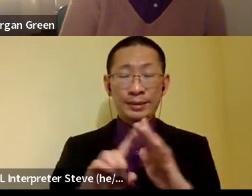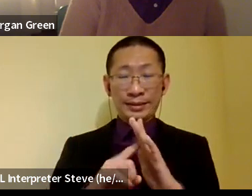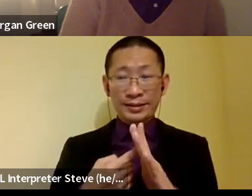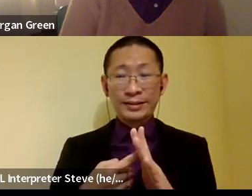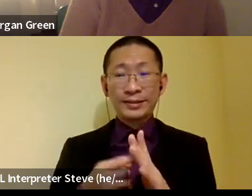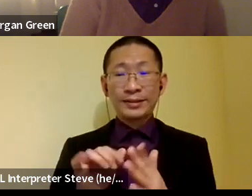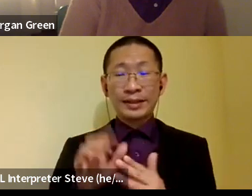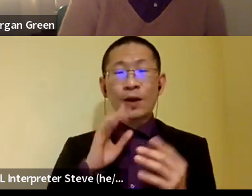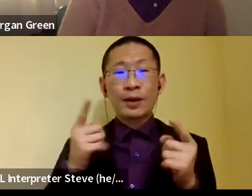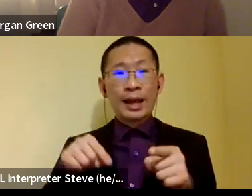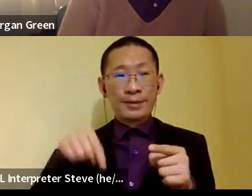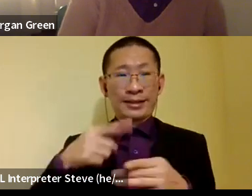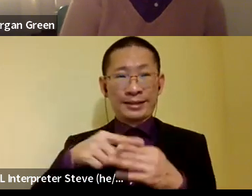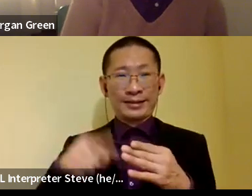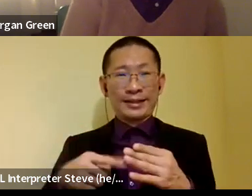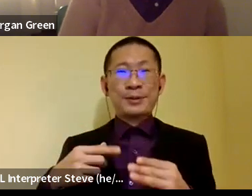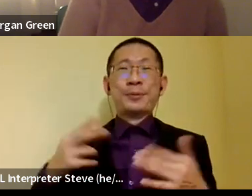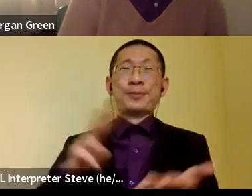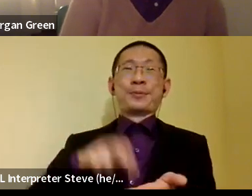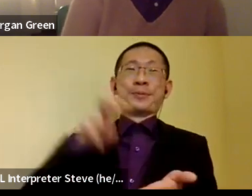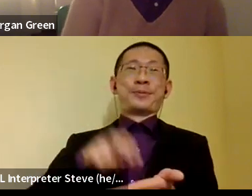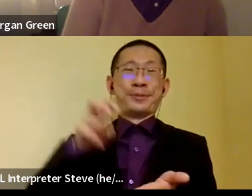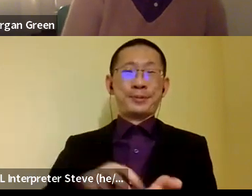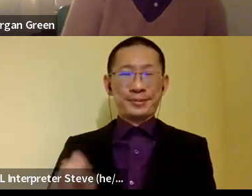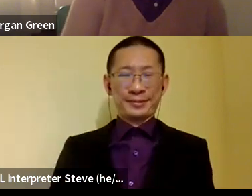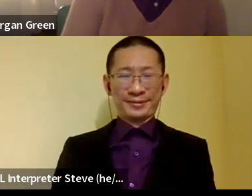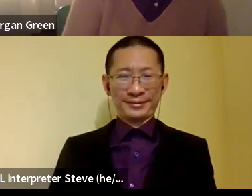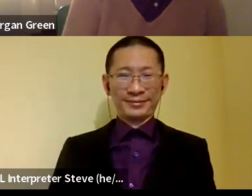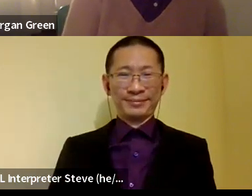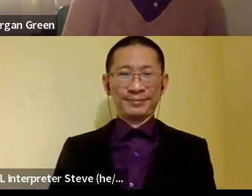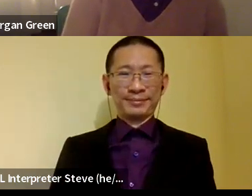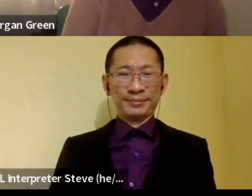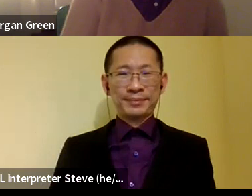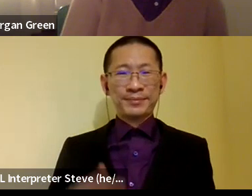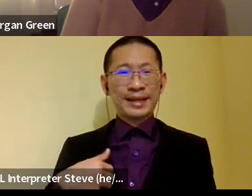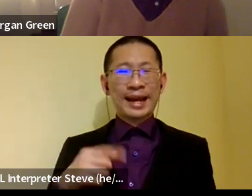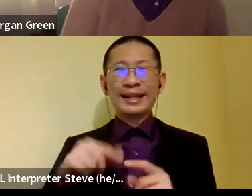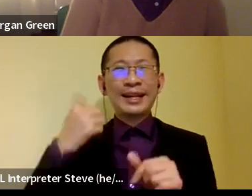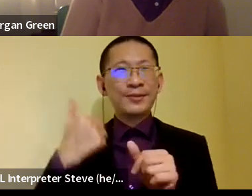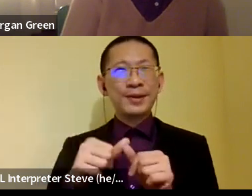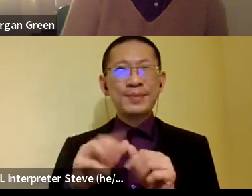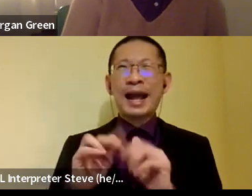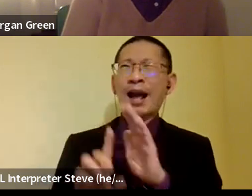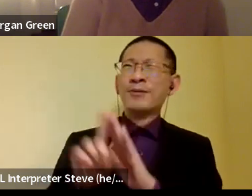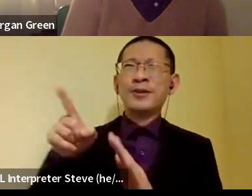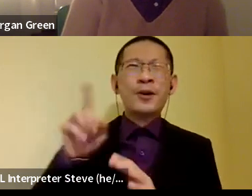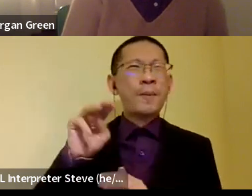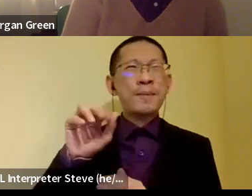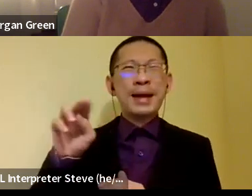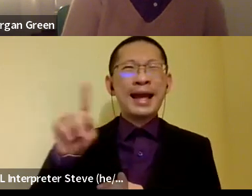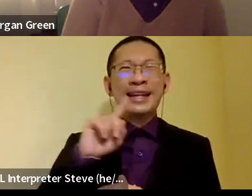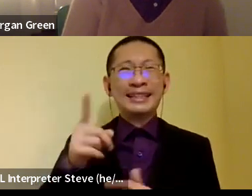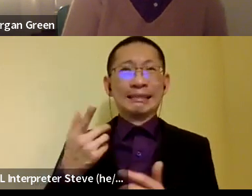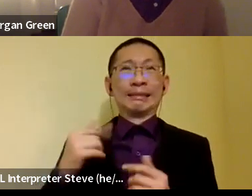that's going to happen this weekend, which we're really excited about. I can't remember how tall Mayanne is. It's been a few years,